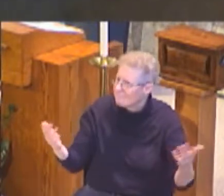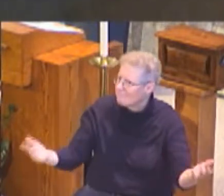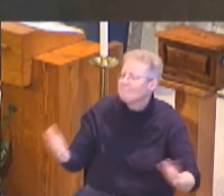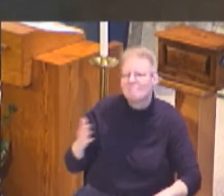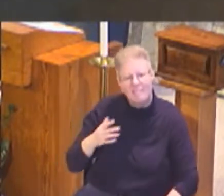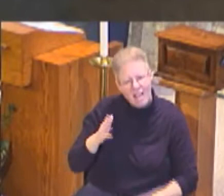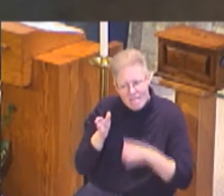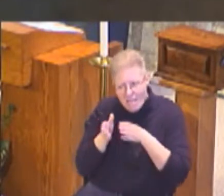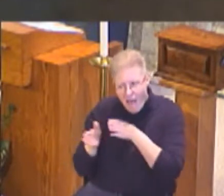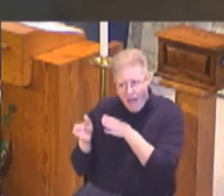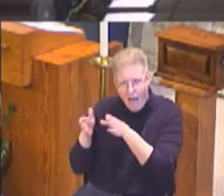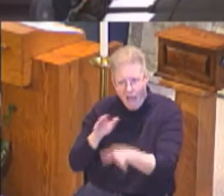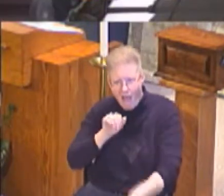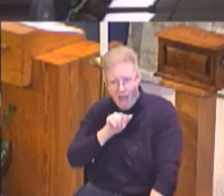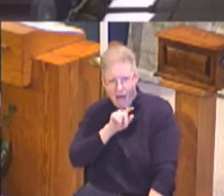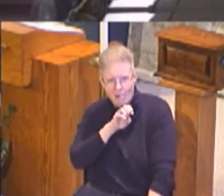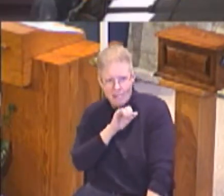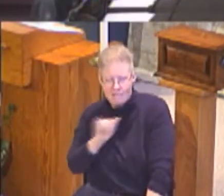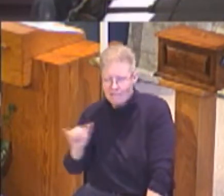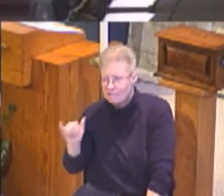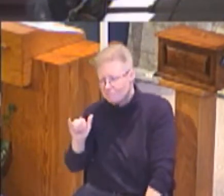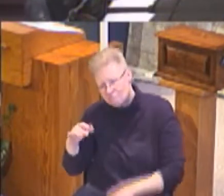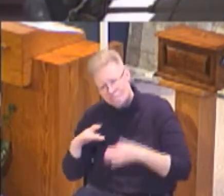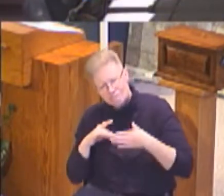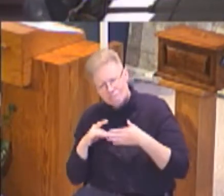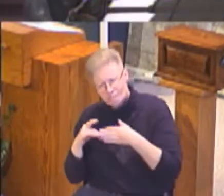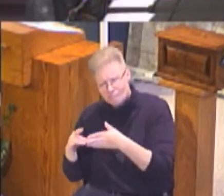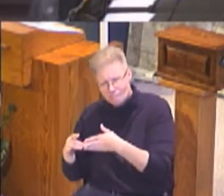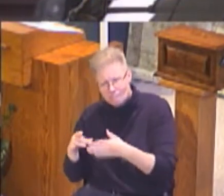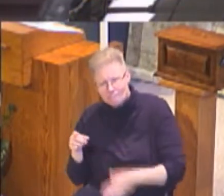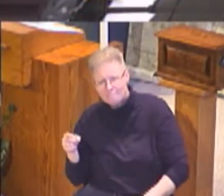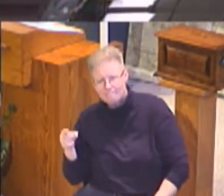take me to the alley,